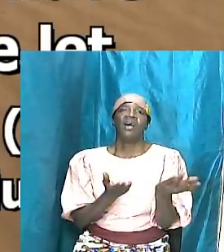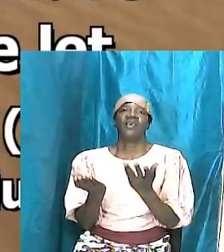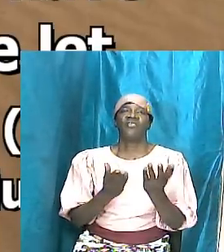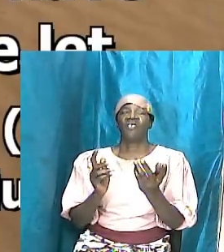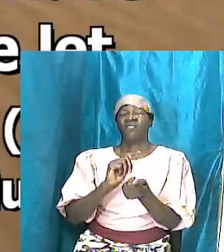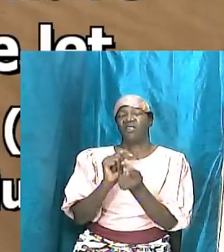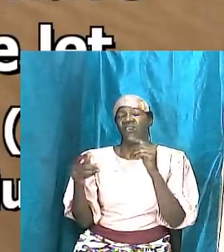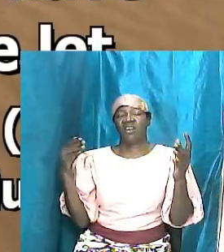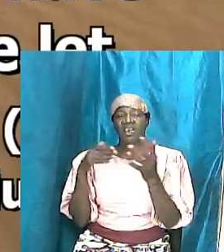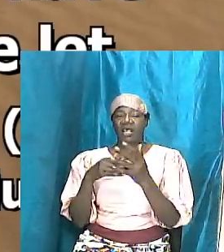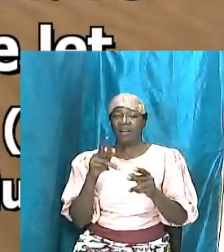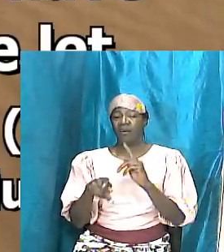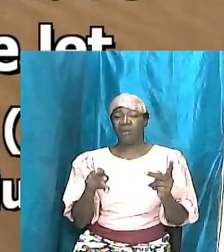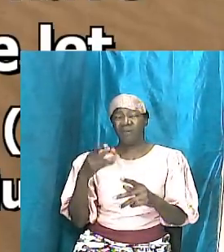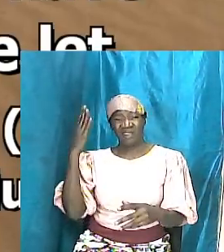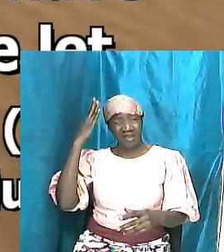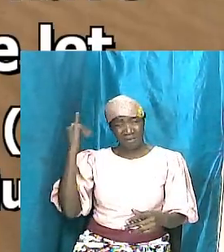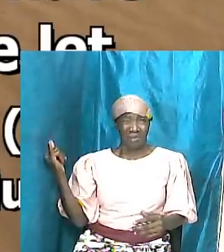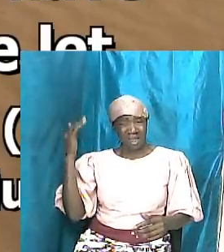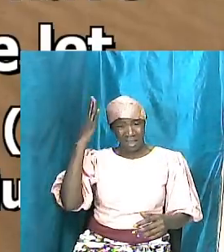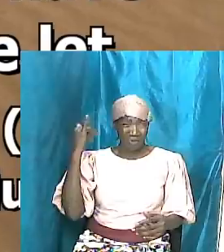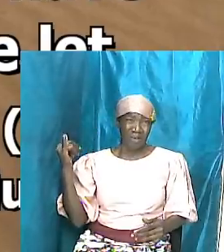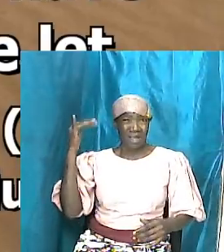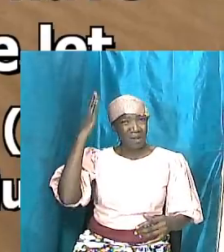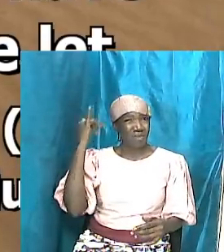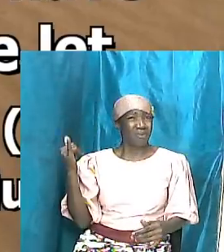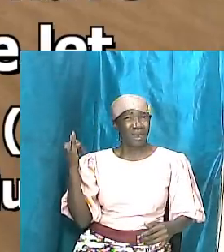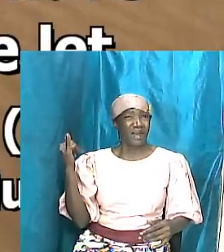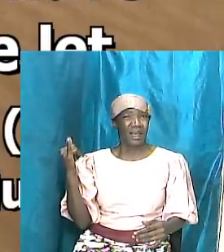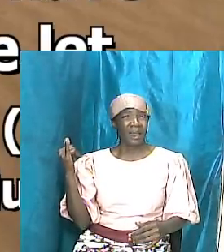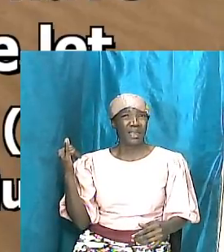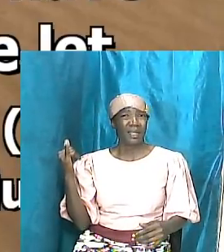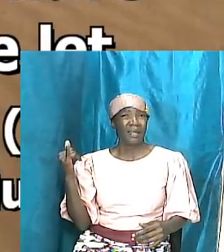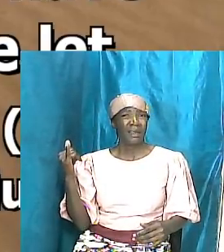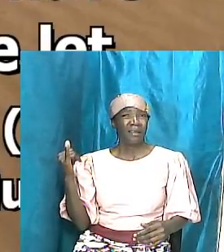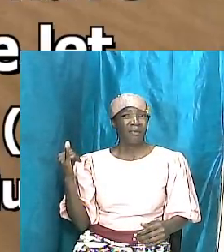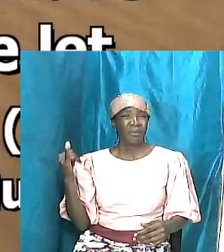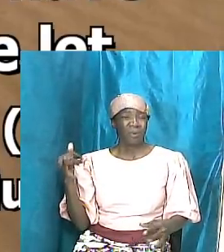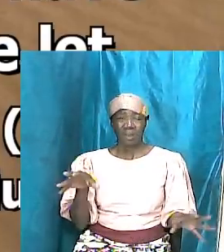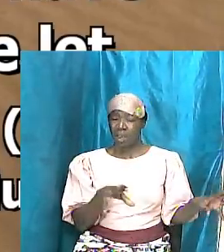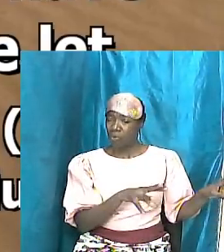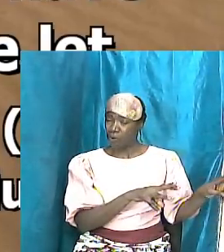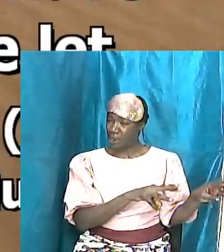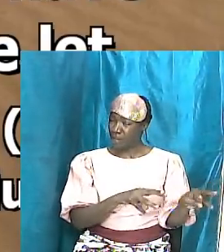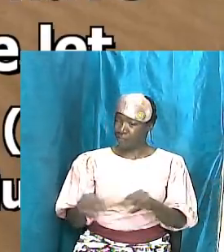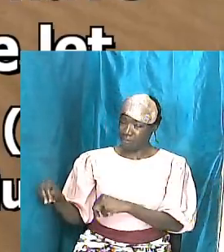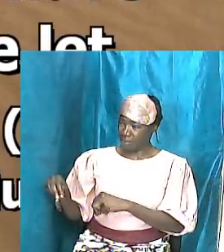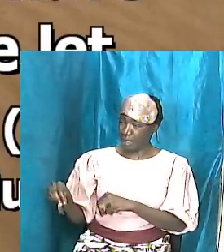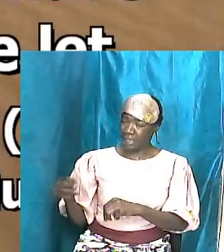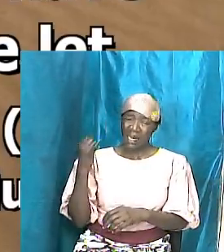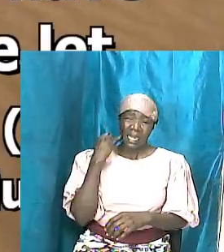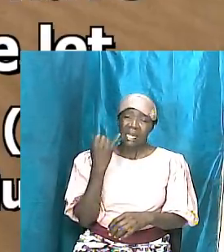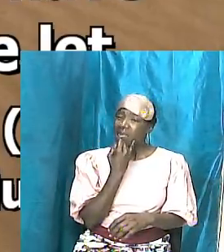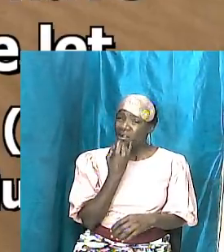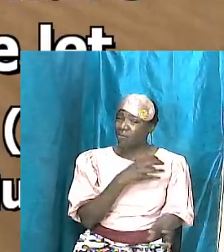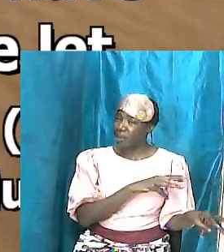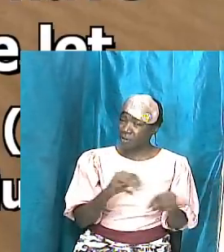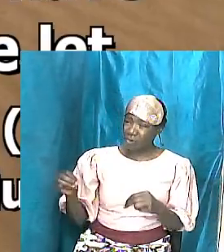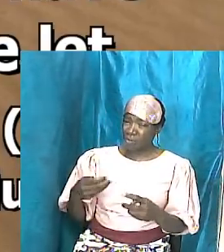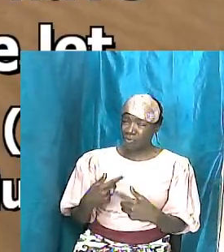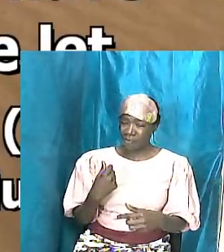people, and they said, "Why have we done this?" I had mentioned that to us earlier on, that we have let Israel go